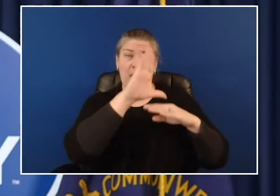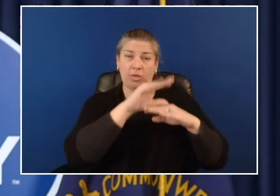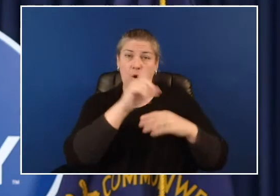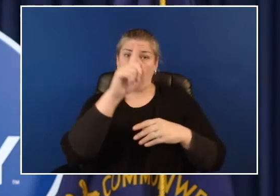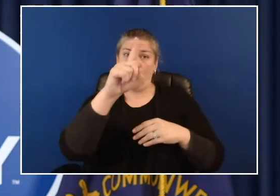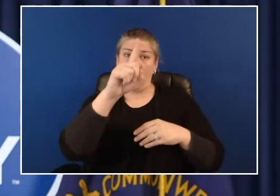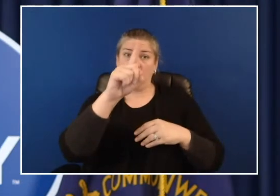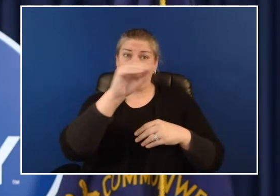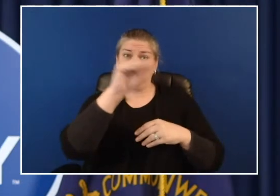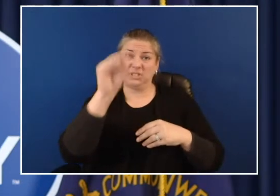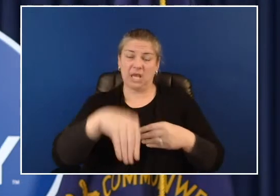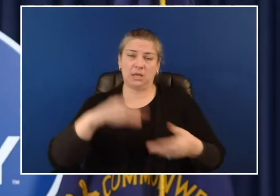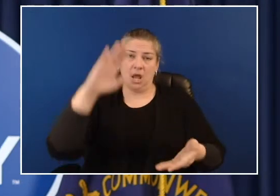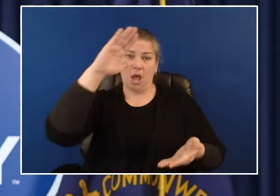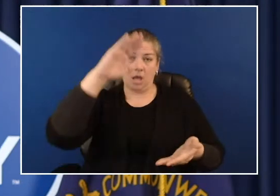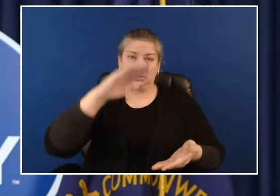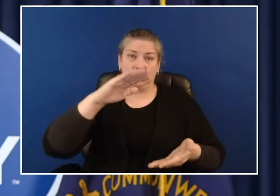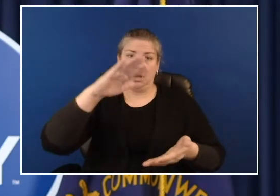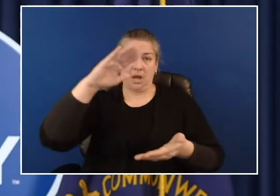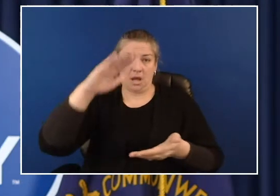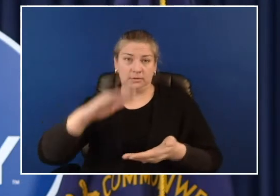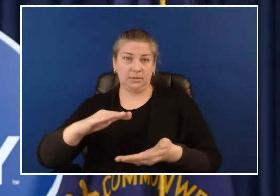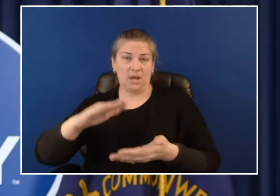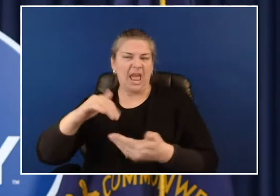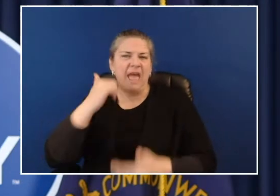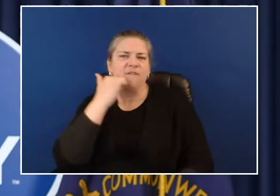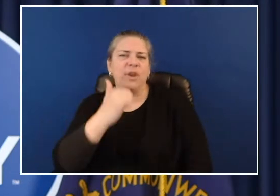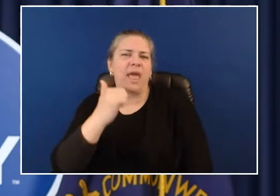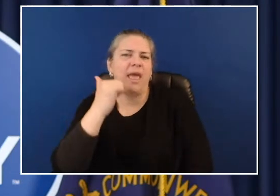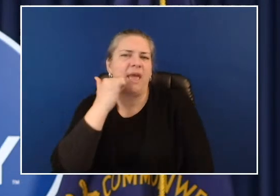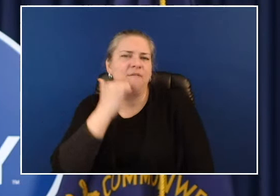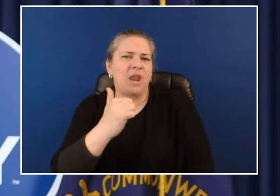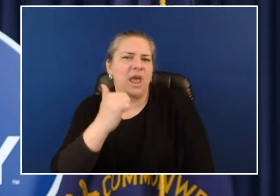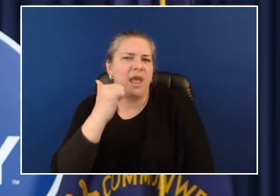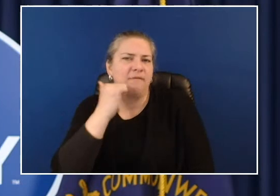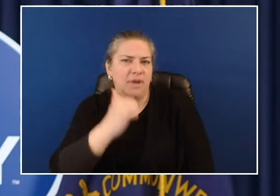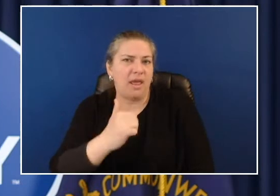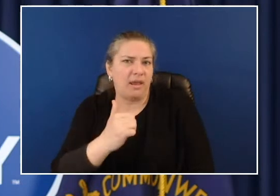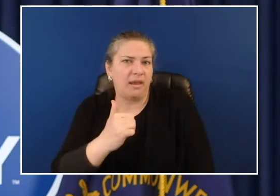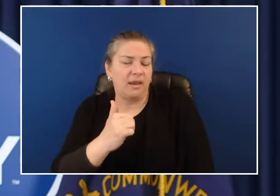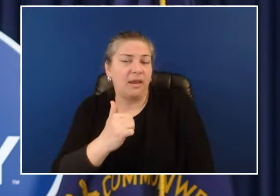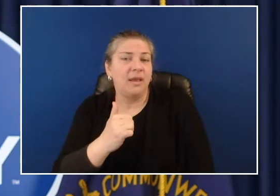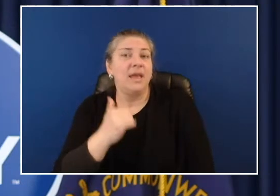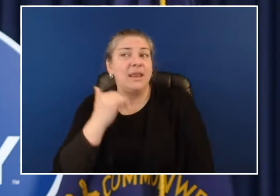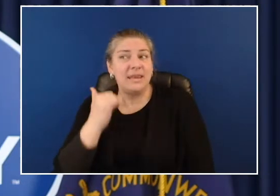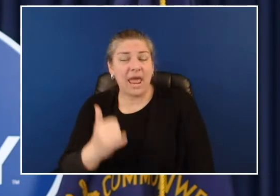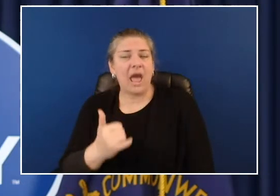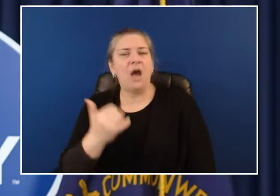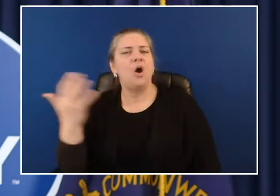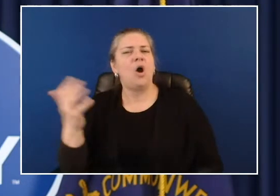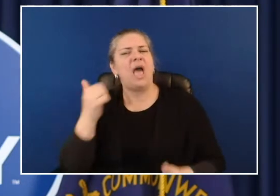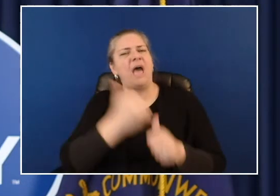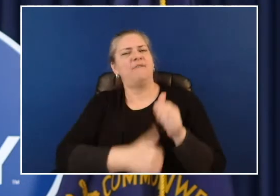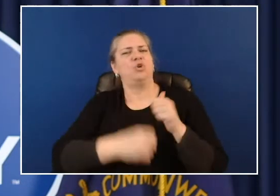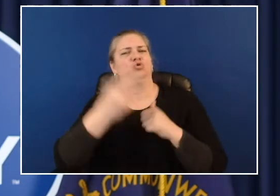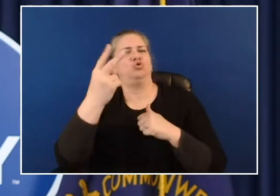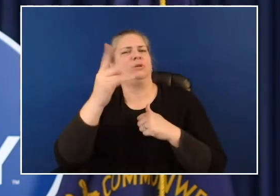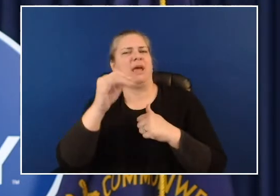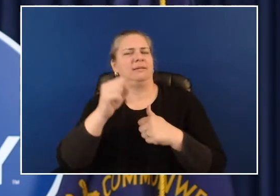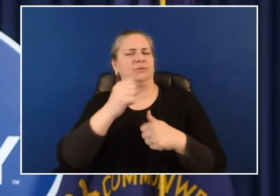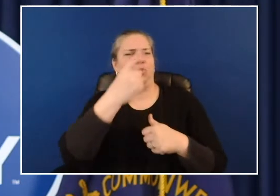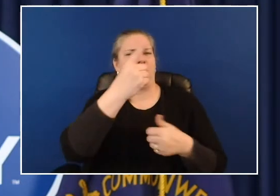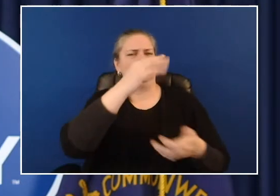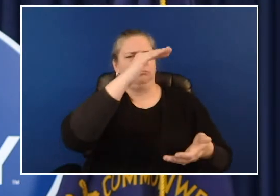slowed down a little bit to really every 2 days. So listen, Melissa, it would be wonderful if